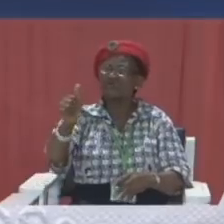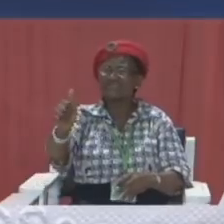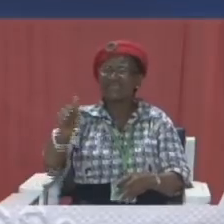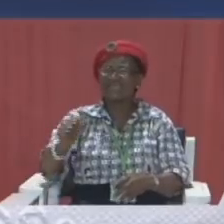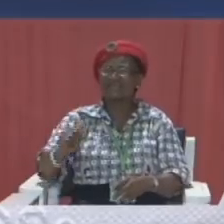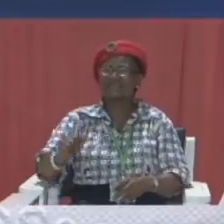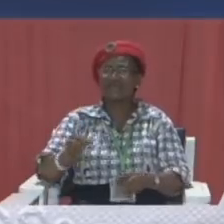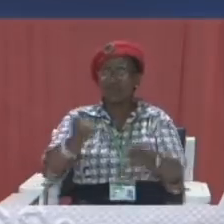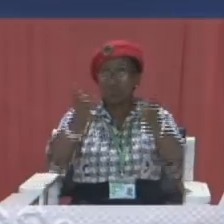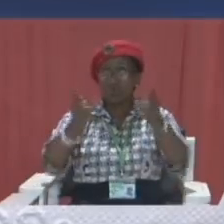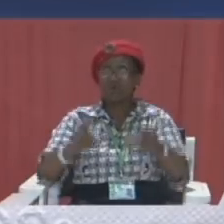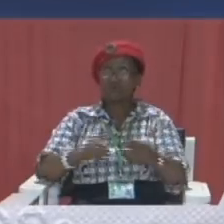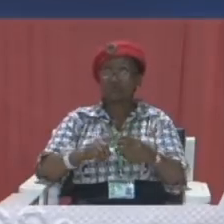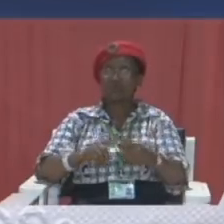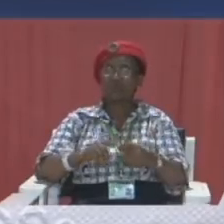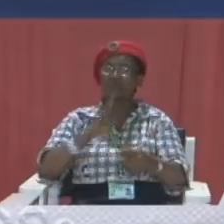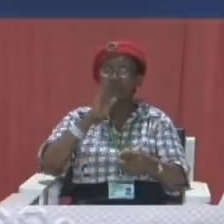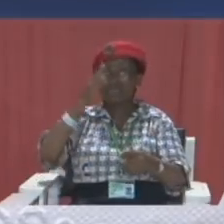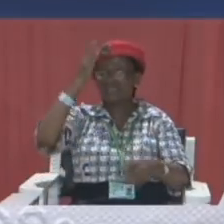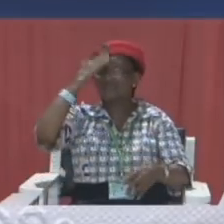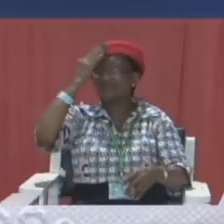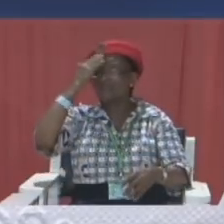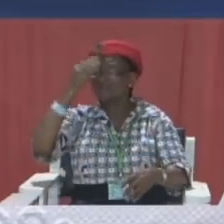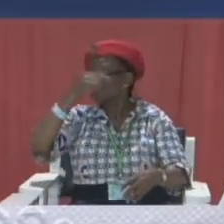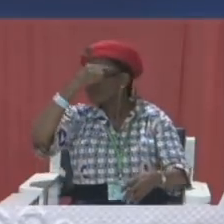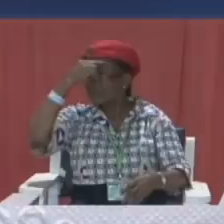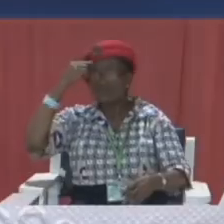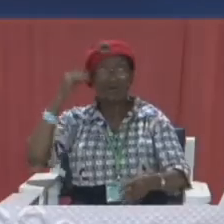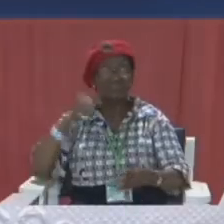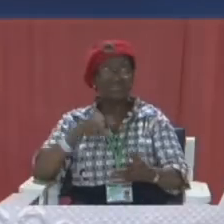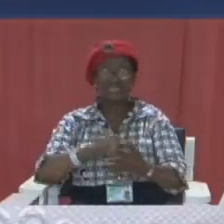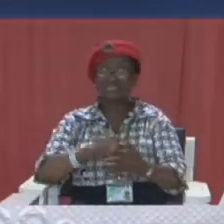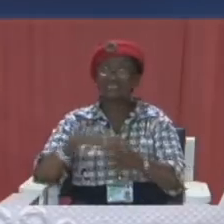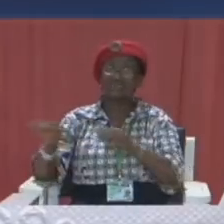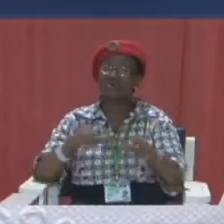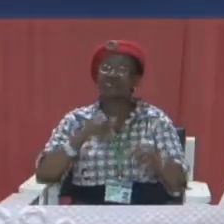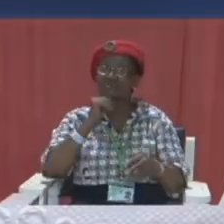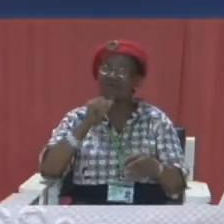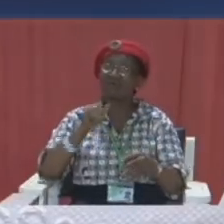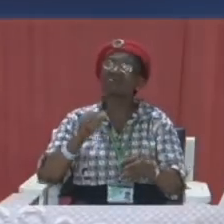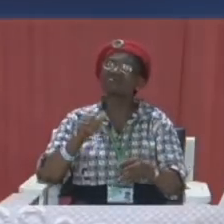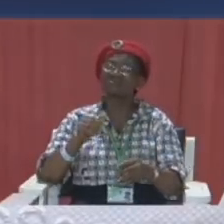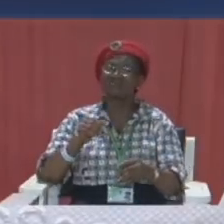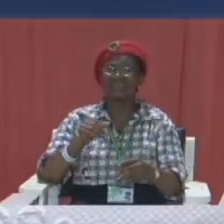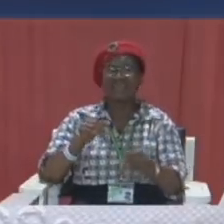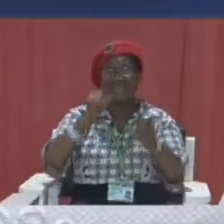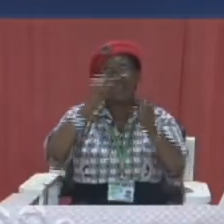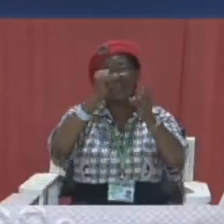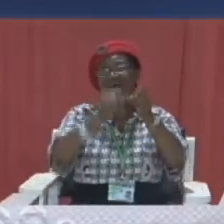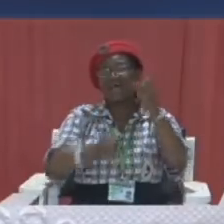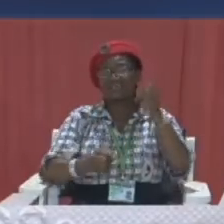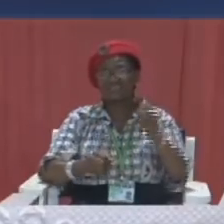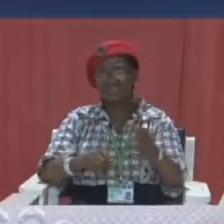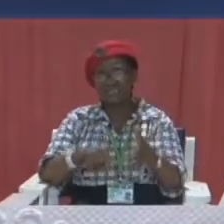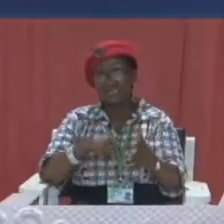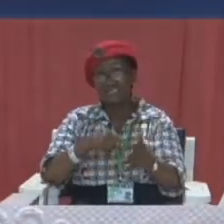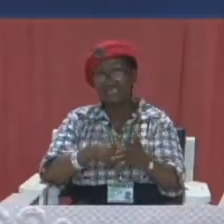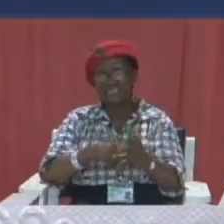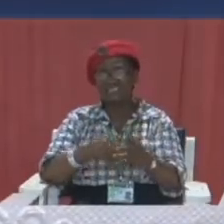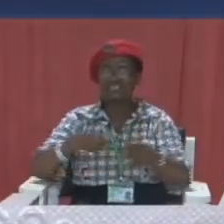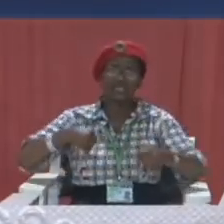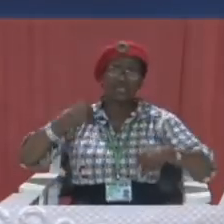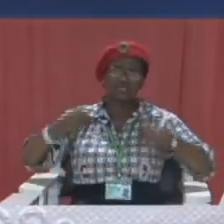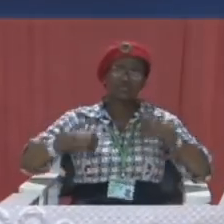kakiri. Because it doesn't last. Dori keke tojo o. This joy we are talking